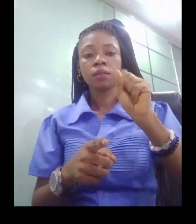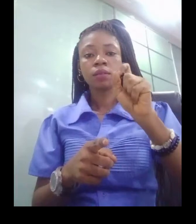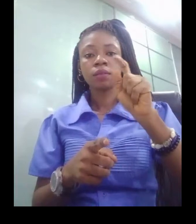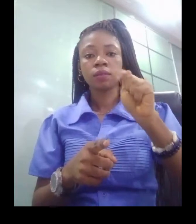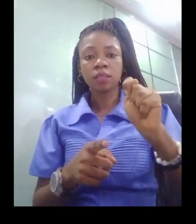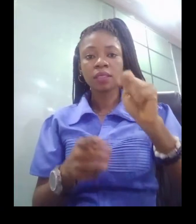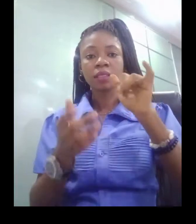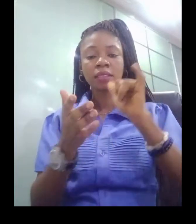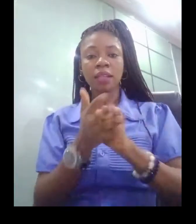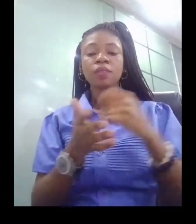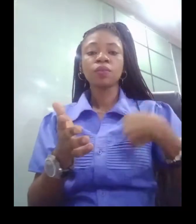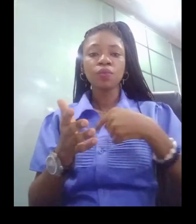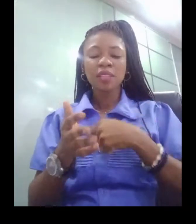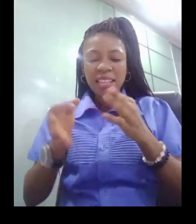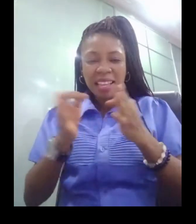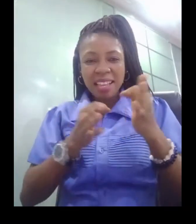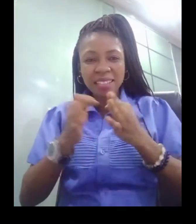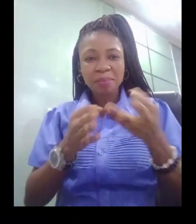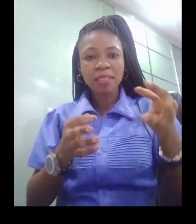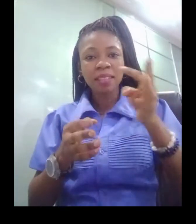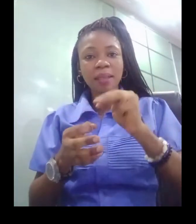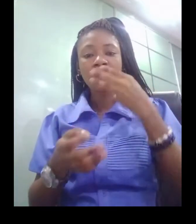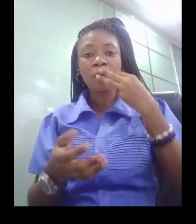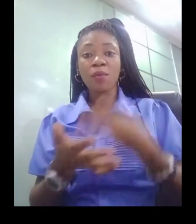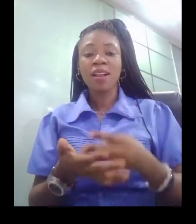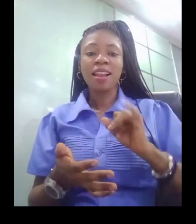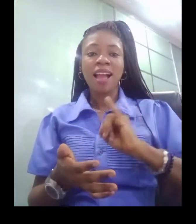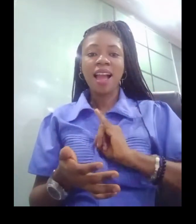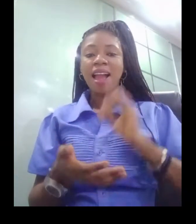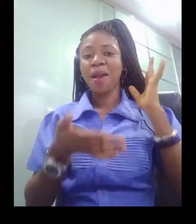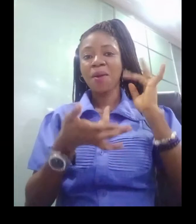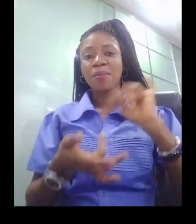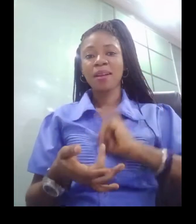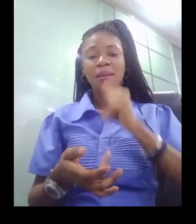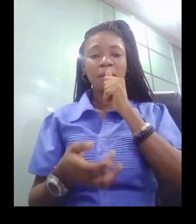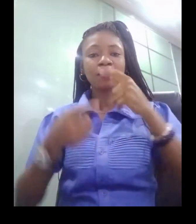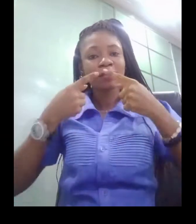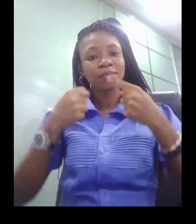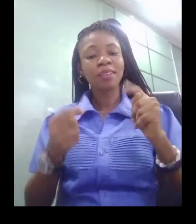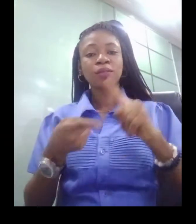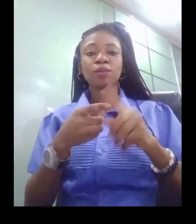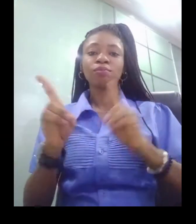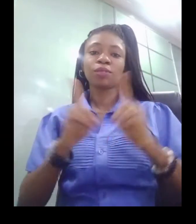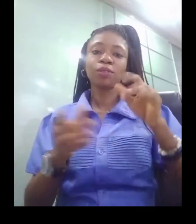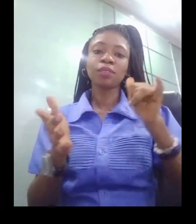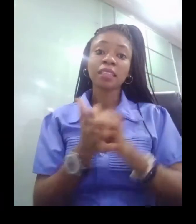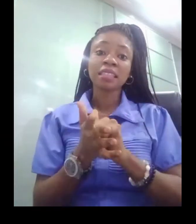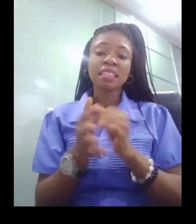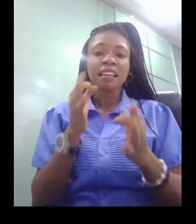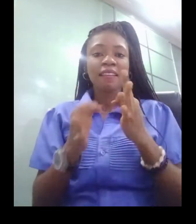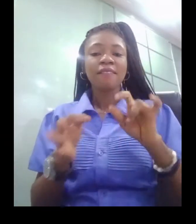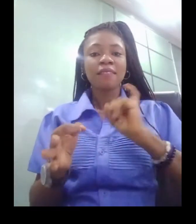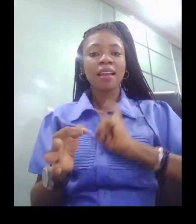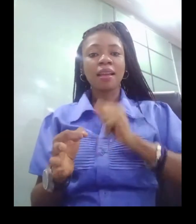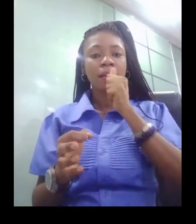I'm doing that to the best of my ability. If I am not doing it right,